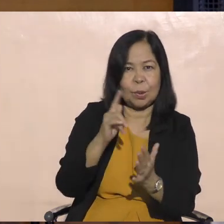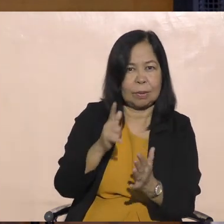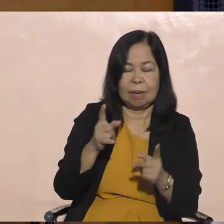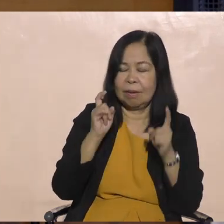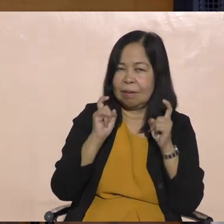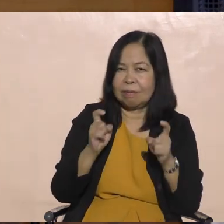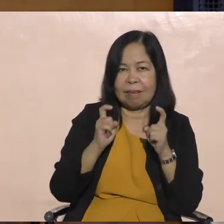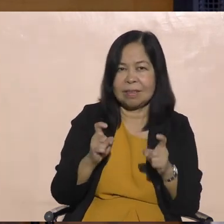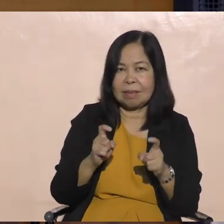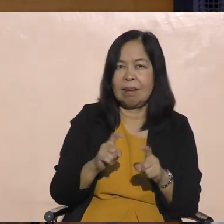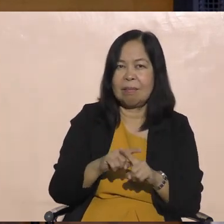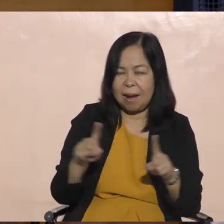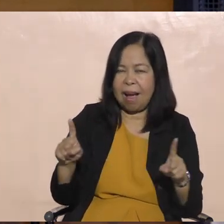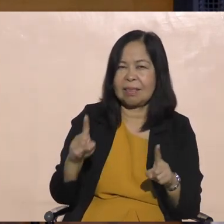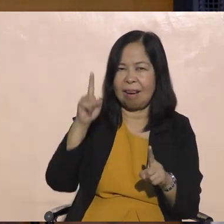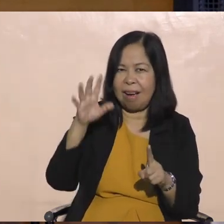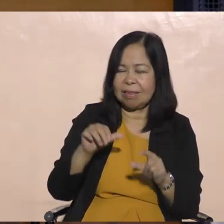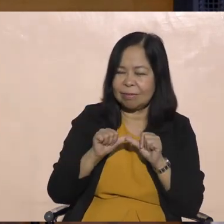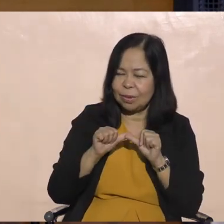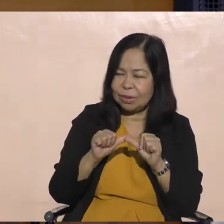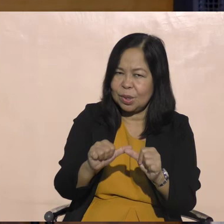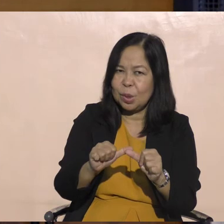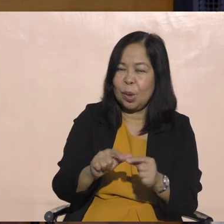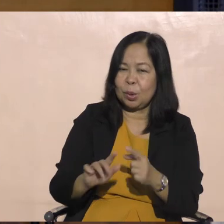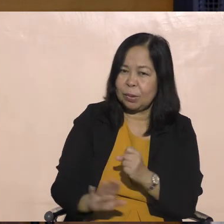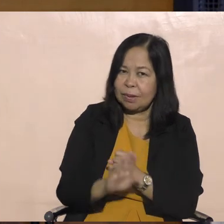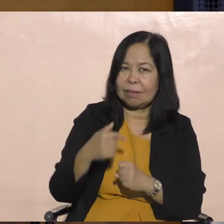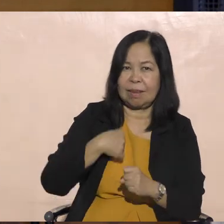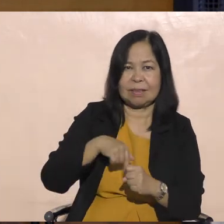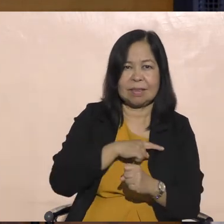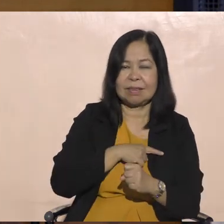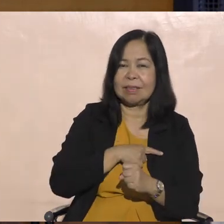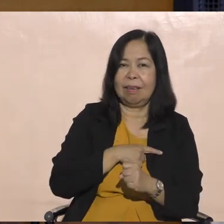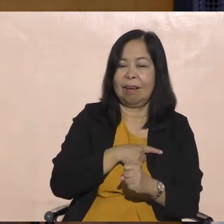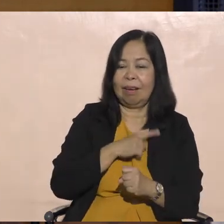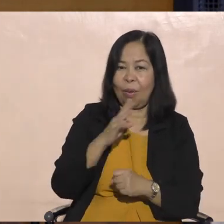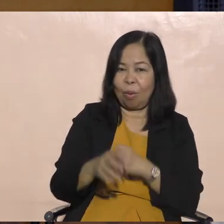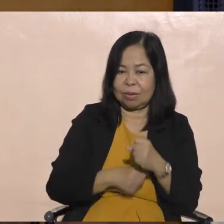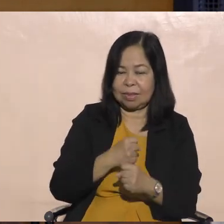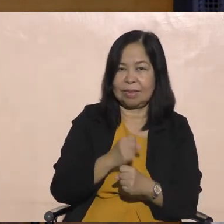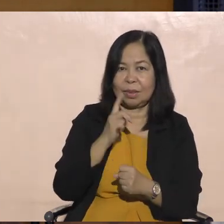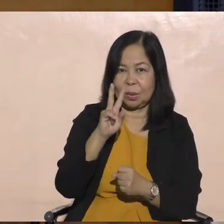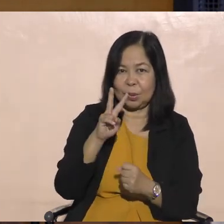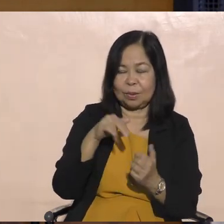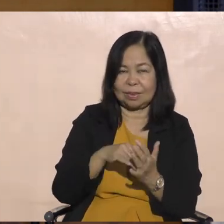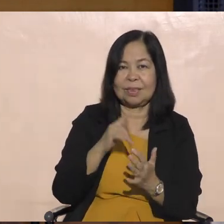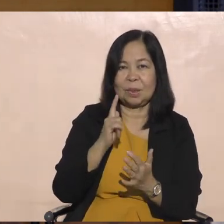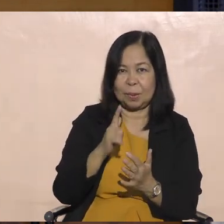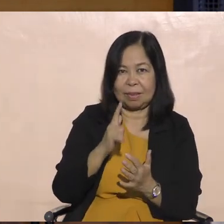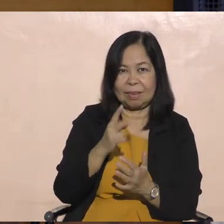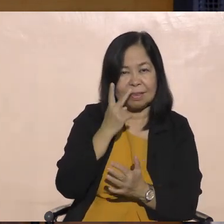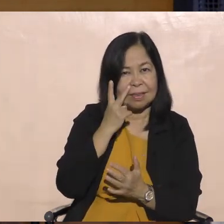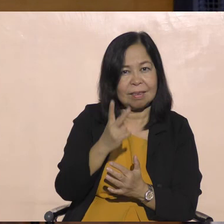He does. Walay mga buhat sa Dios nga dili mahimayaon. Walay mga buhat sa Dios, even though